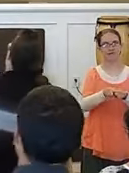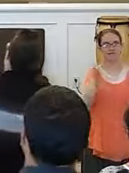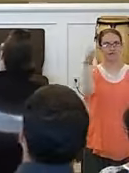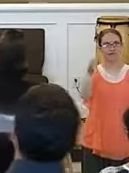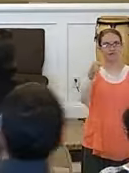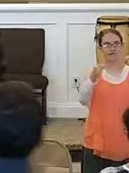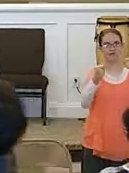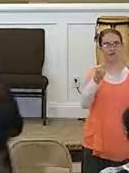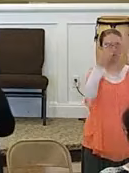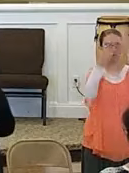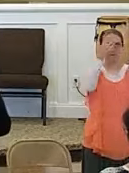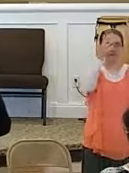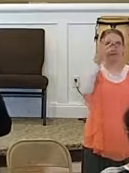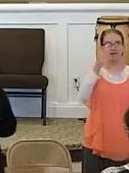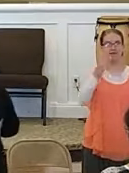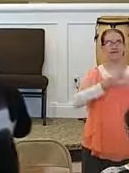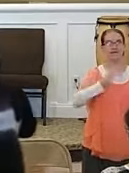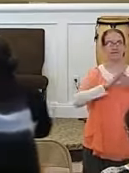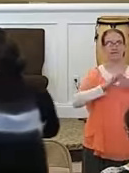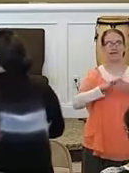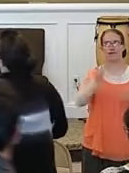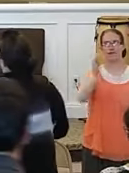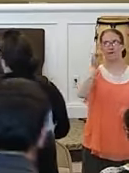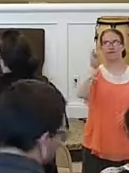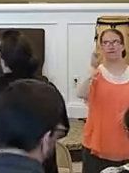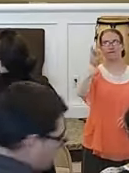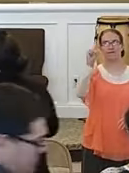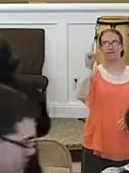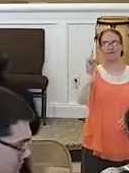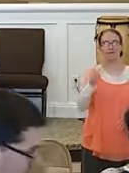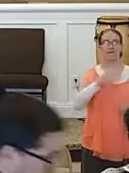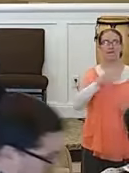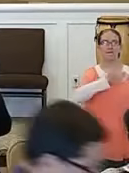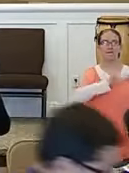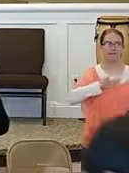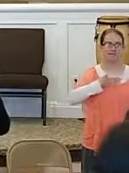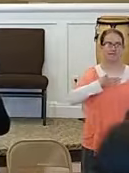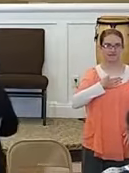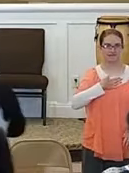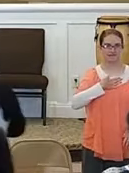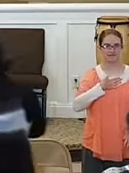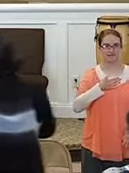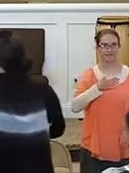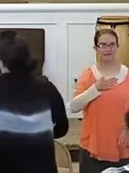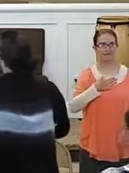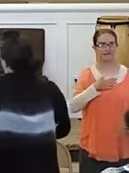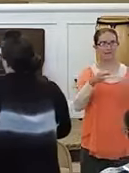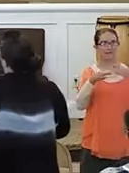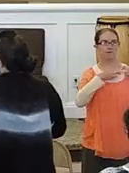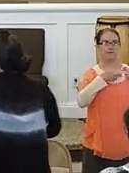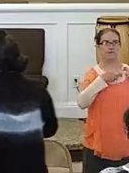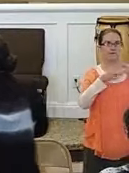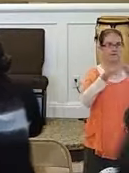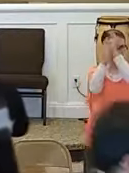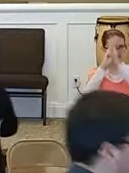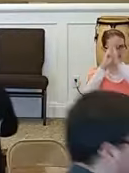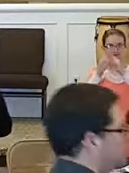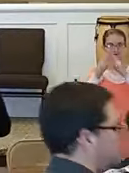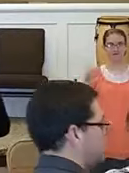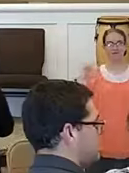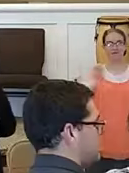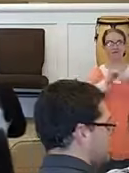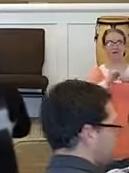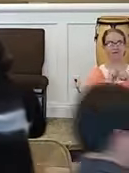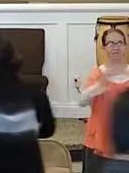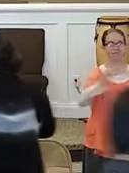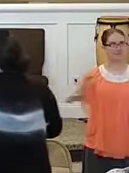follow city and state guidelines on the COVID, so please respect those around you. Practice